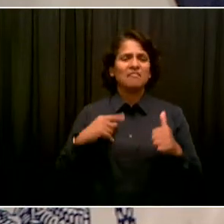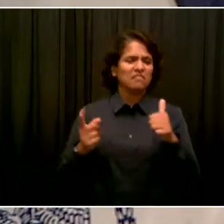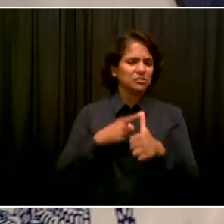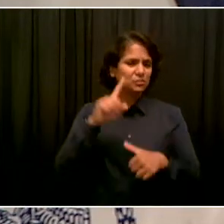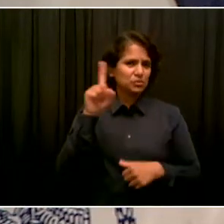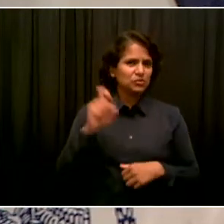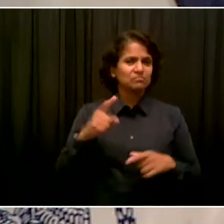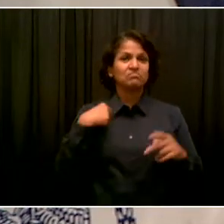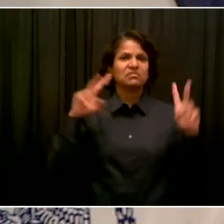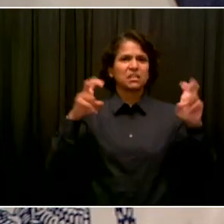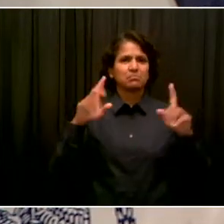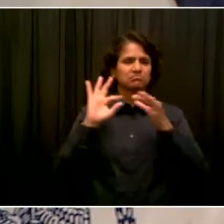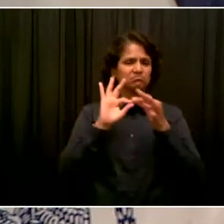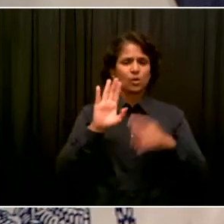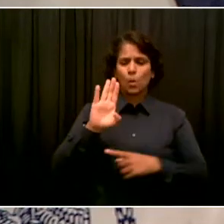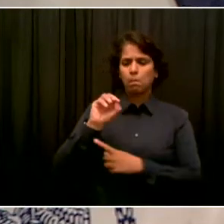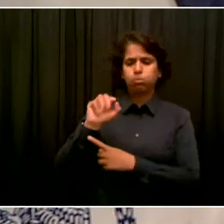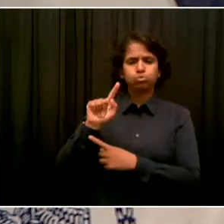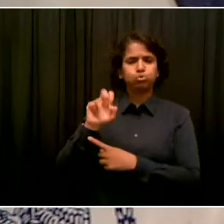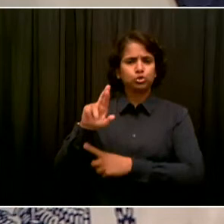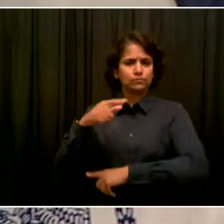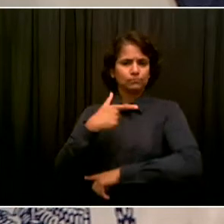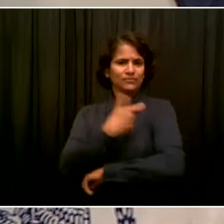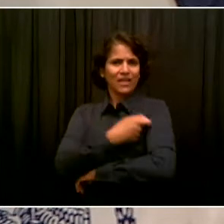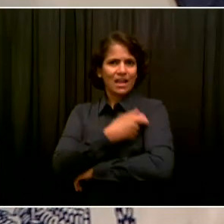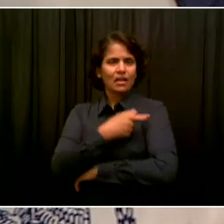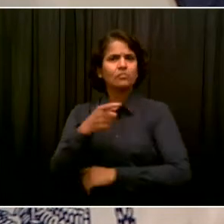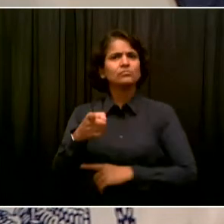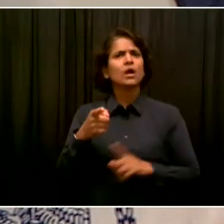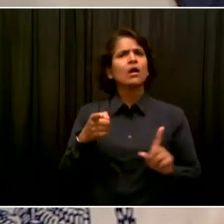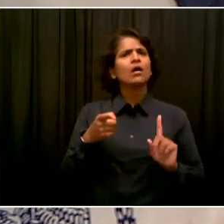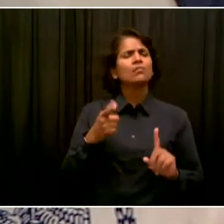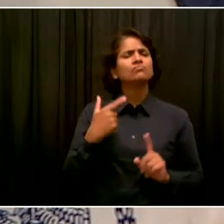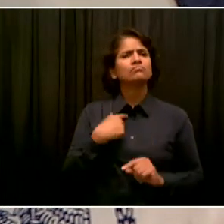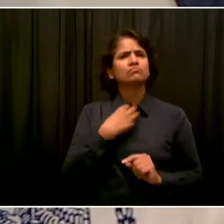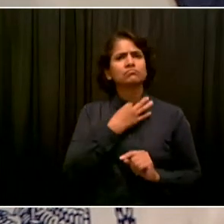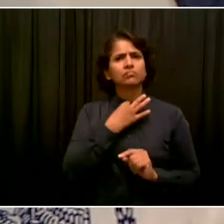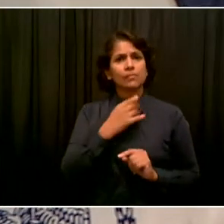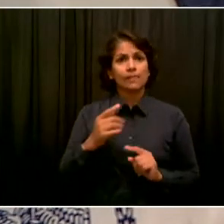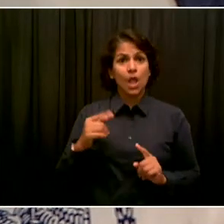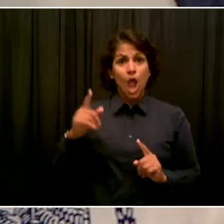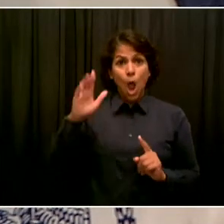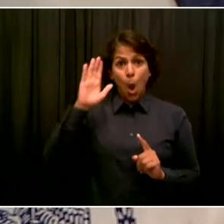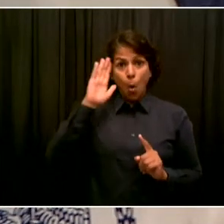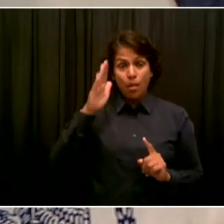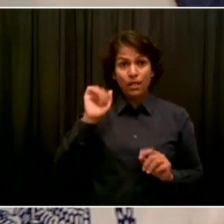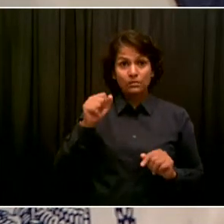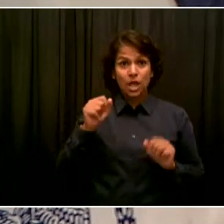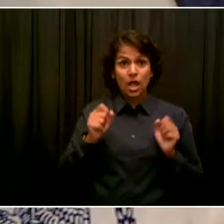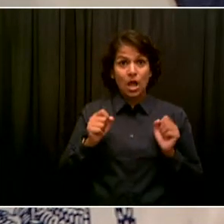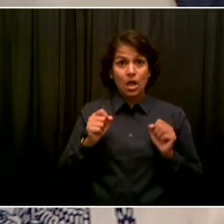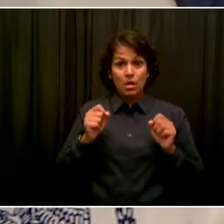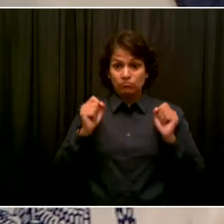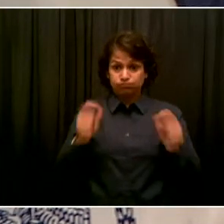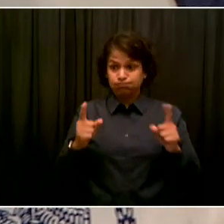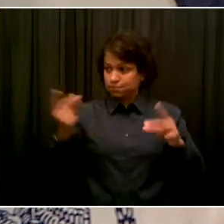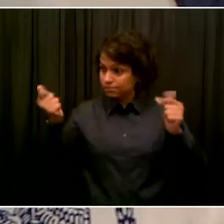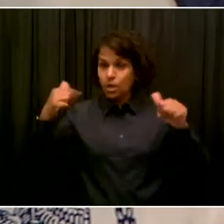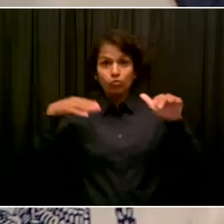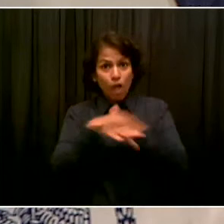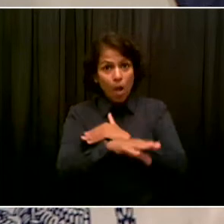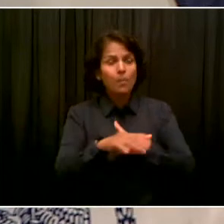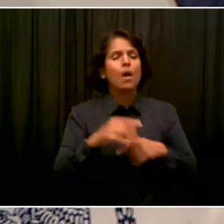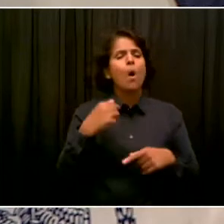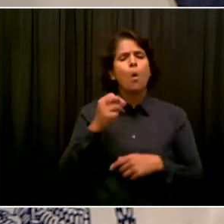this be, in addition to walk-ins, will there be sign-ups for this? Where do people go for